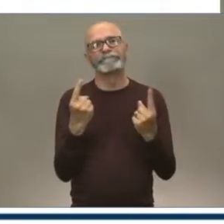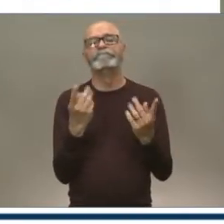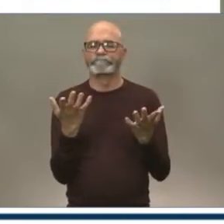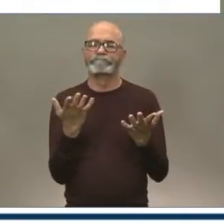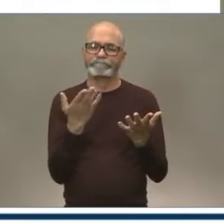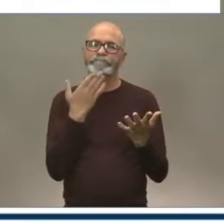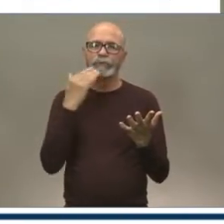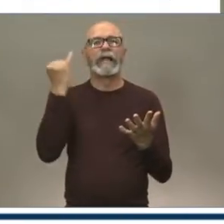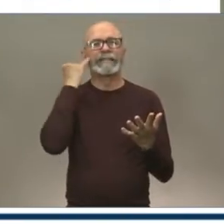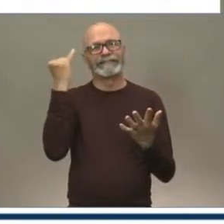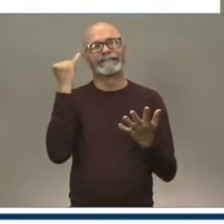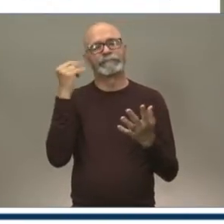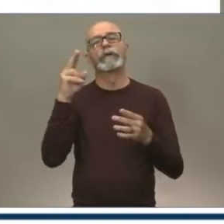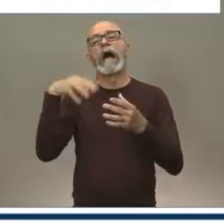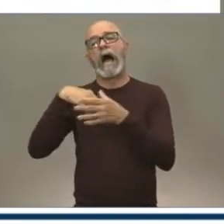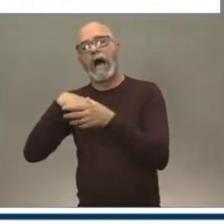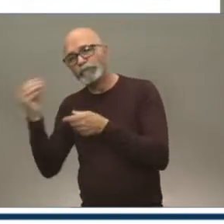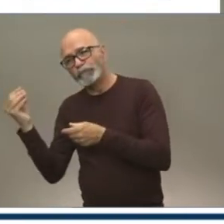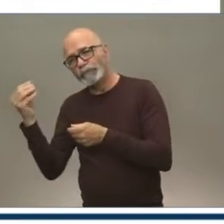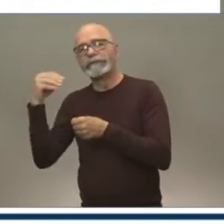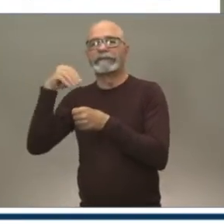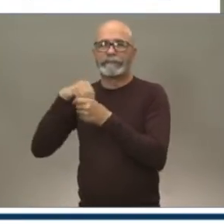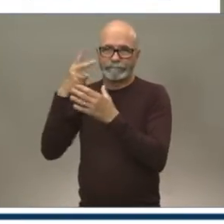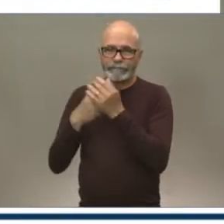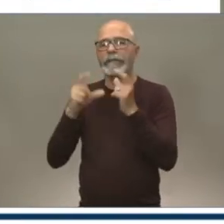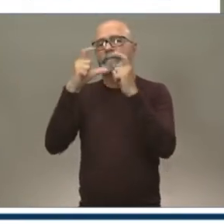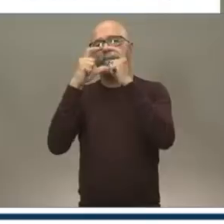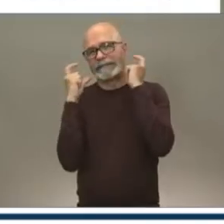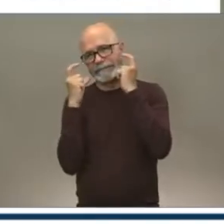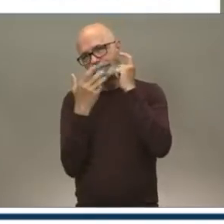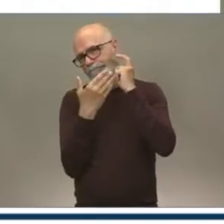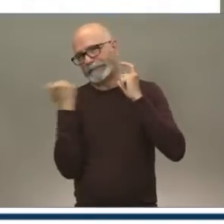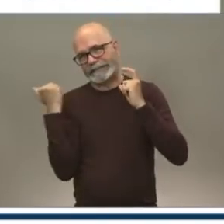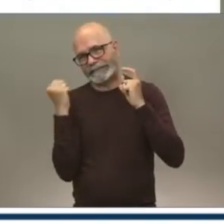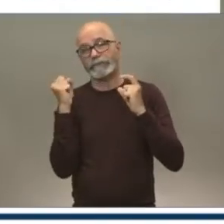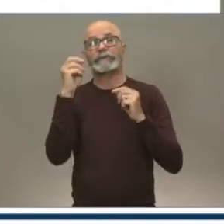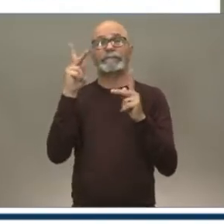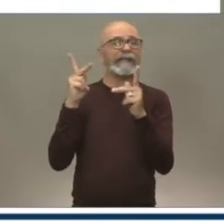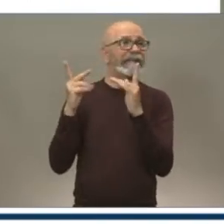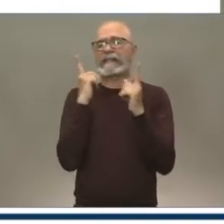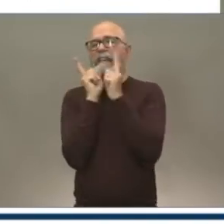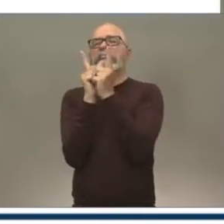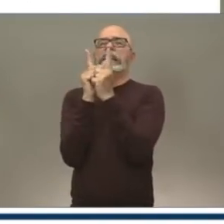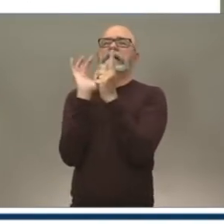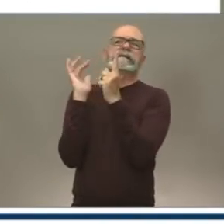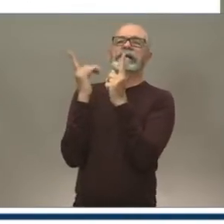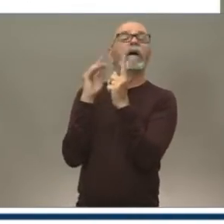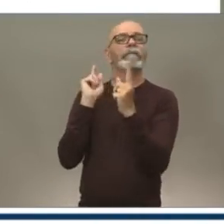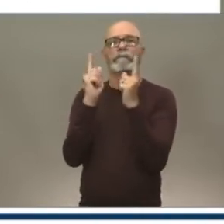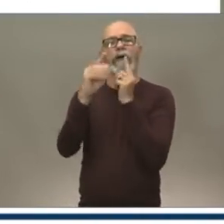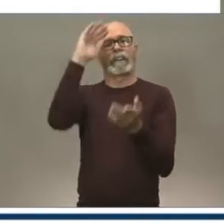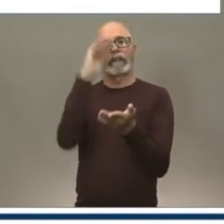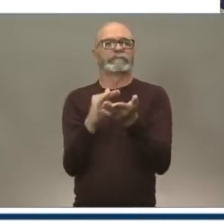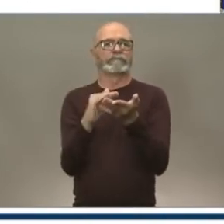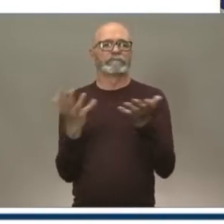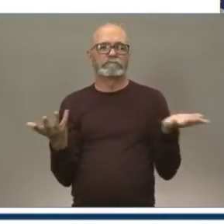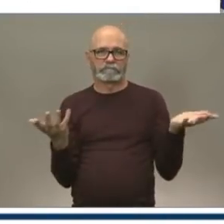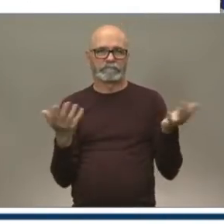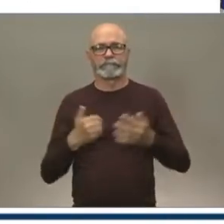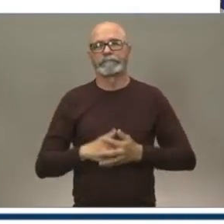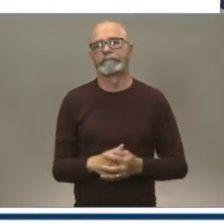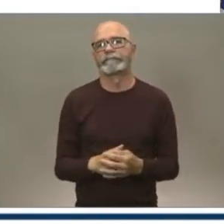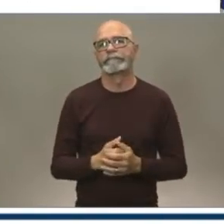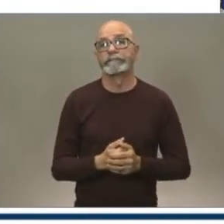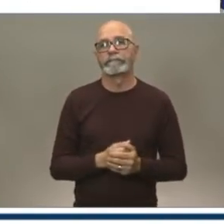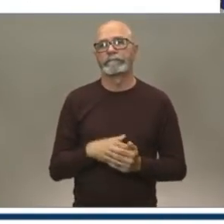the outdoor wearing of masking in places where people could be in close contact with each other. Go ahead, Natasha, with your follow-up